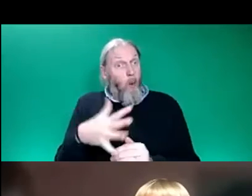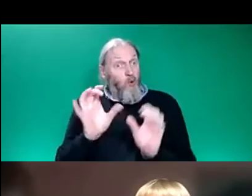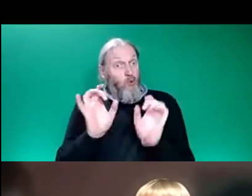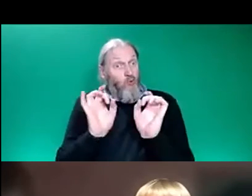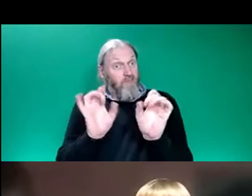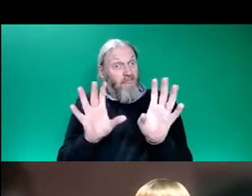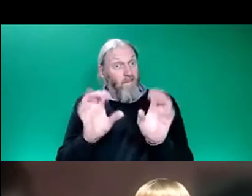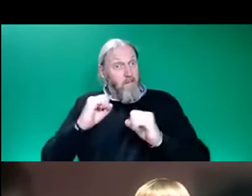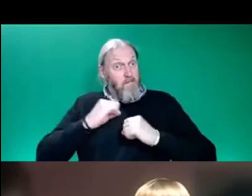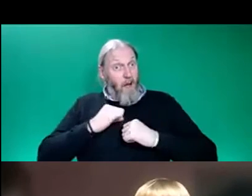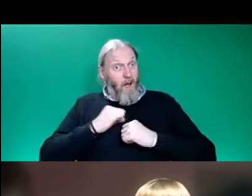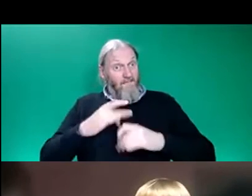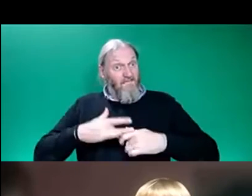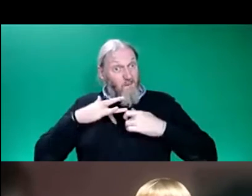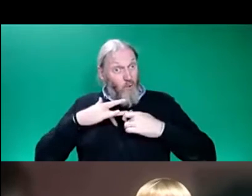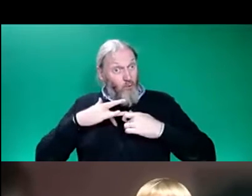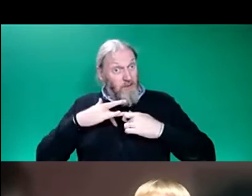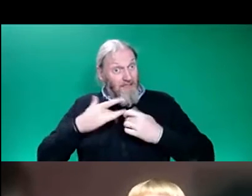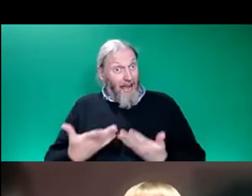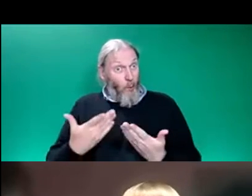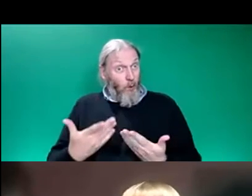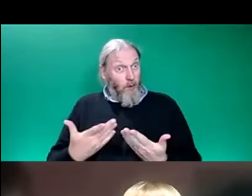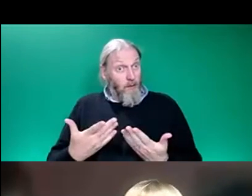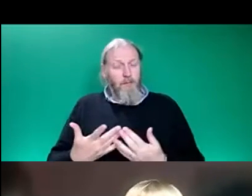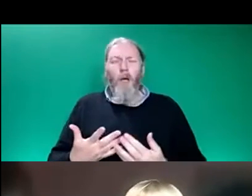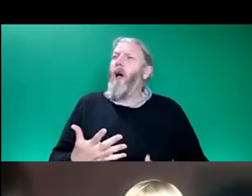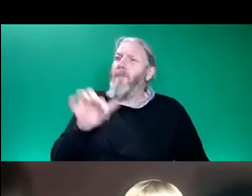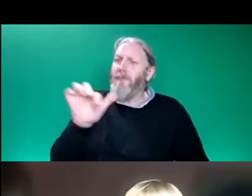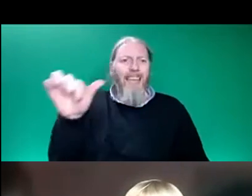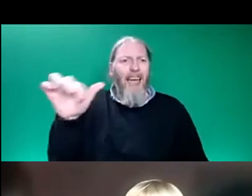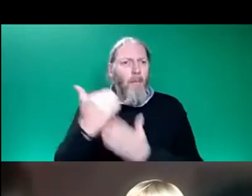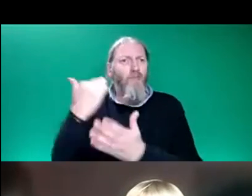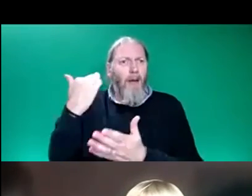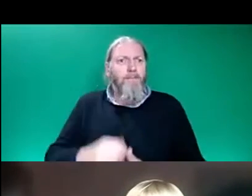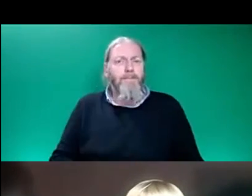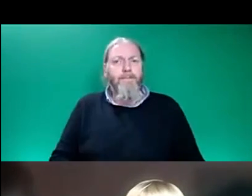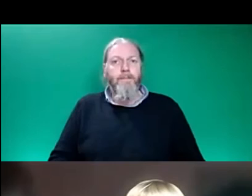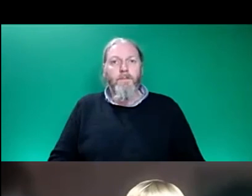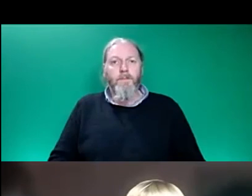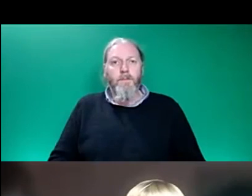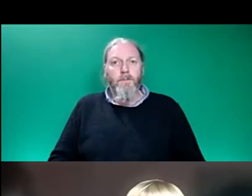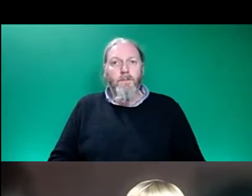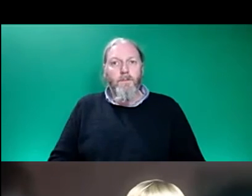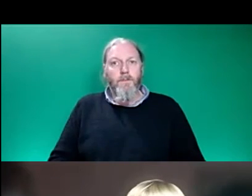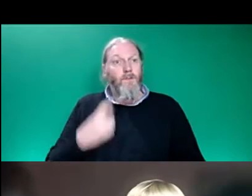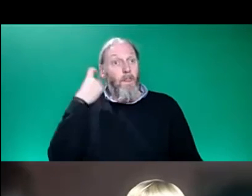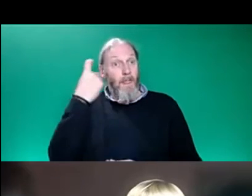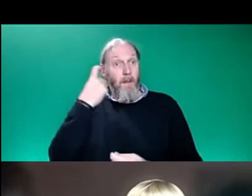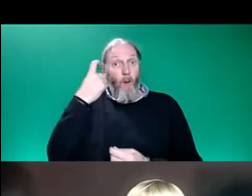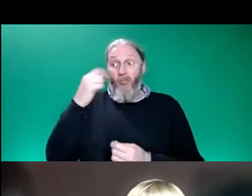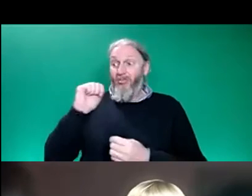Yeah, actually, we'll do it that way. That would be great. No problem. So in terms of kind of joining the partnership, which was obviously